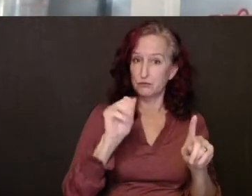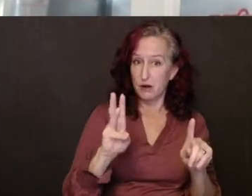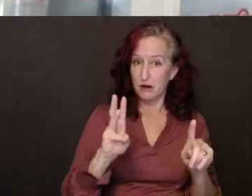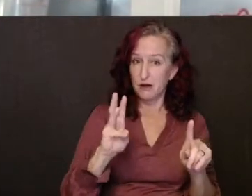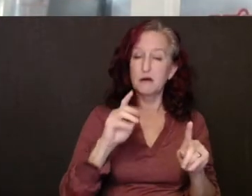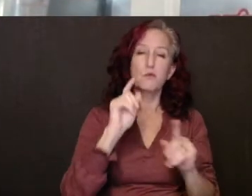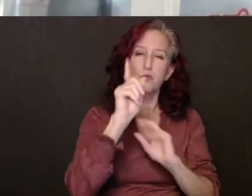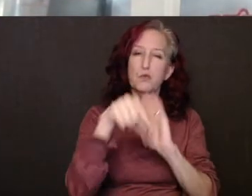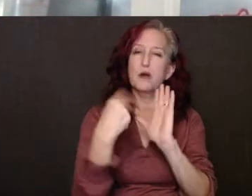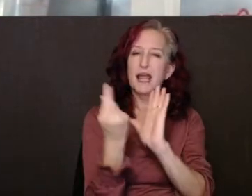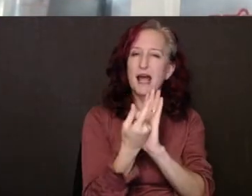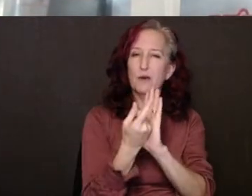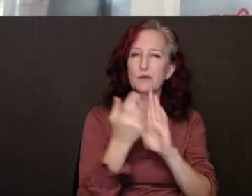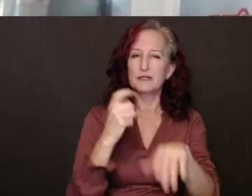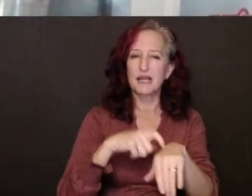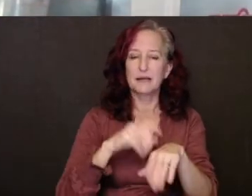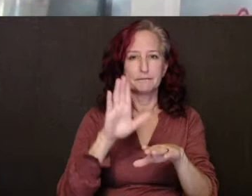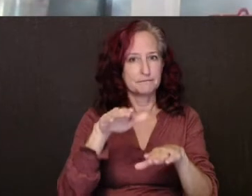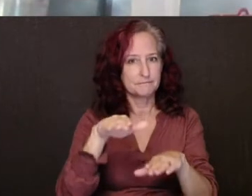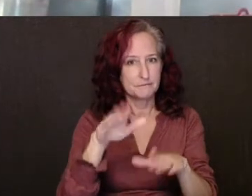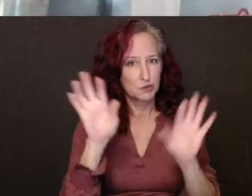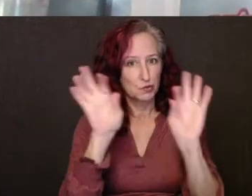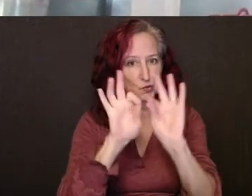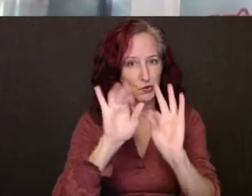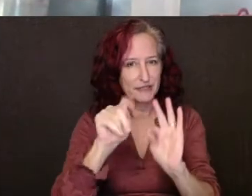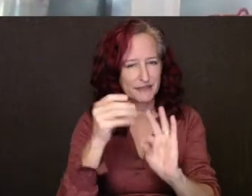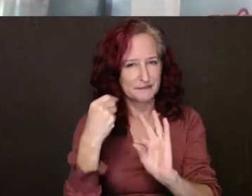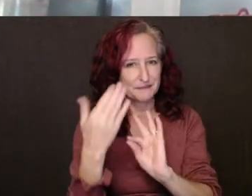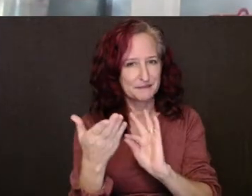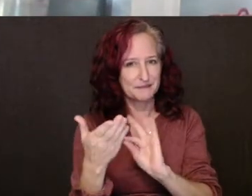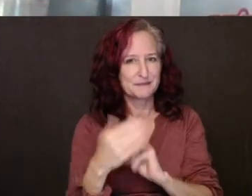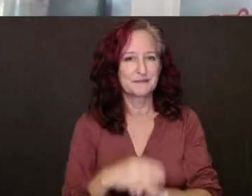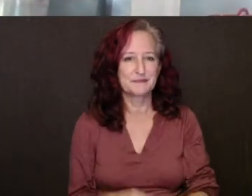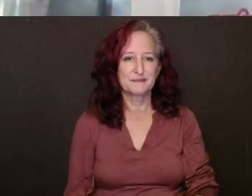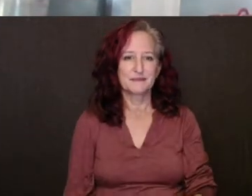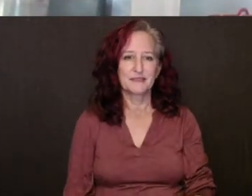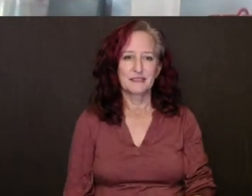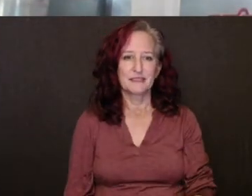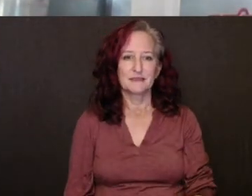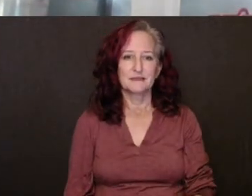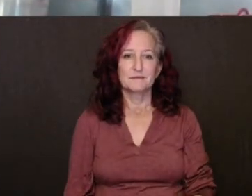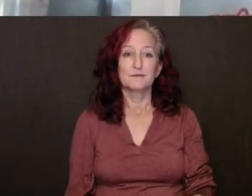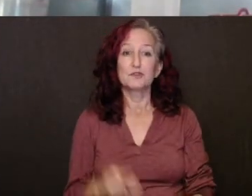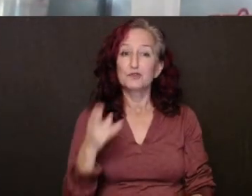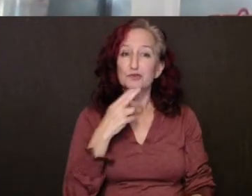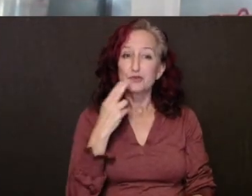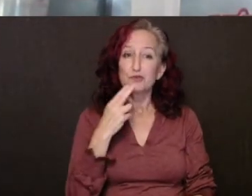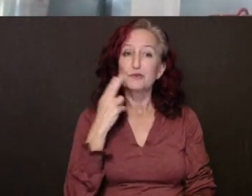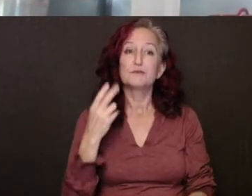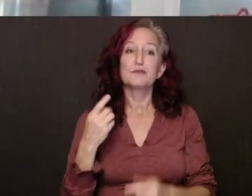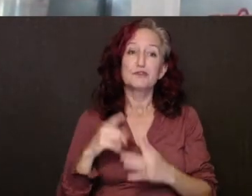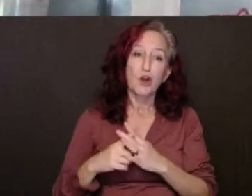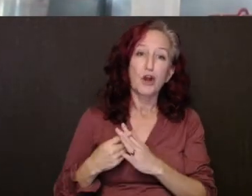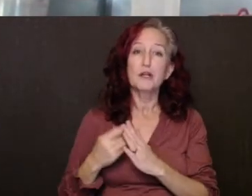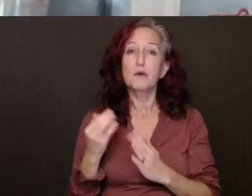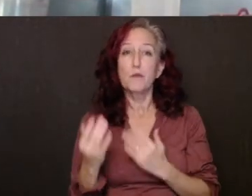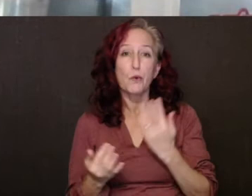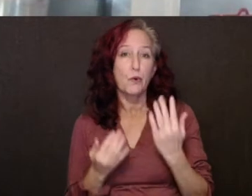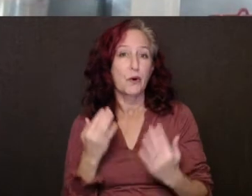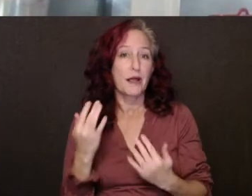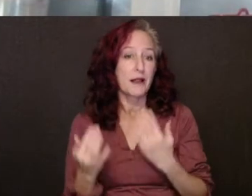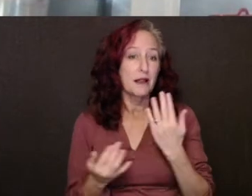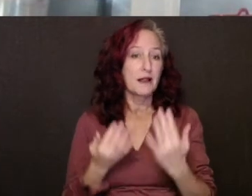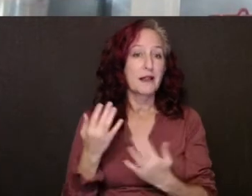minutes. If you buy the pre-canned hominy, but if you don't, you're looking at an hour's time altogether. But believe